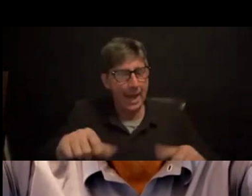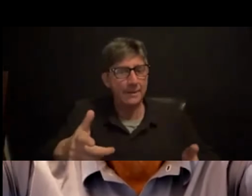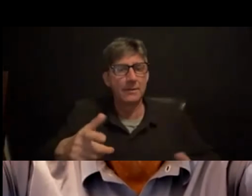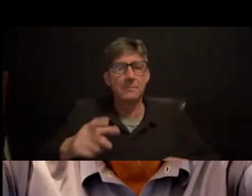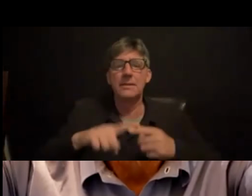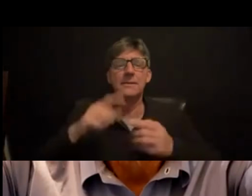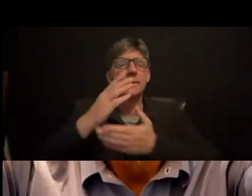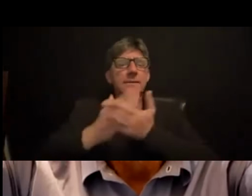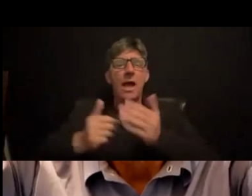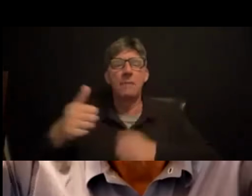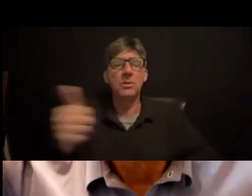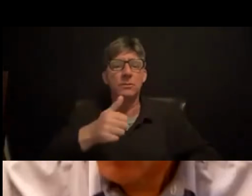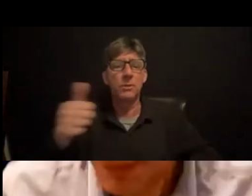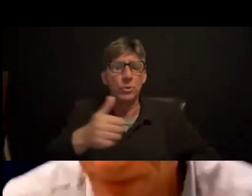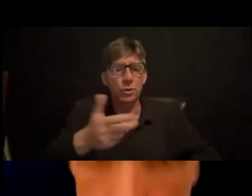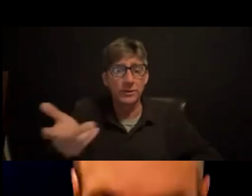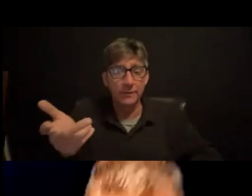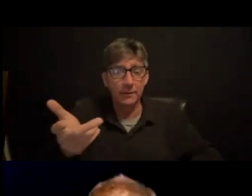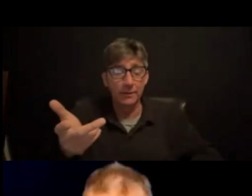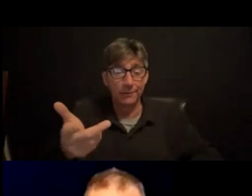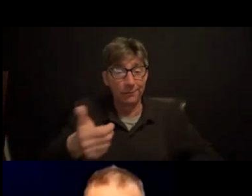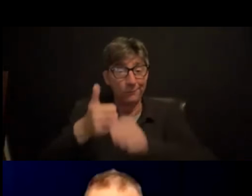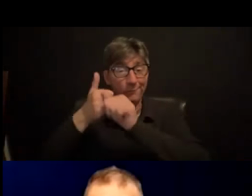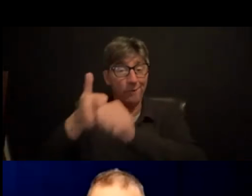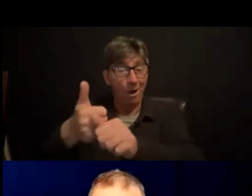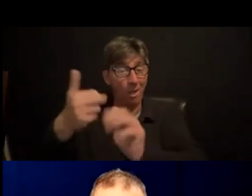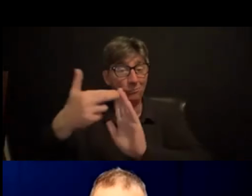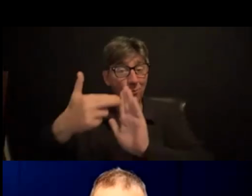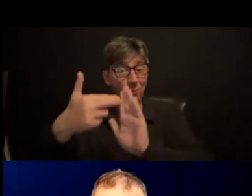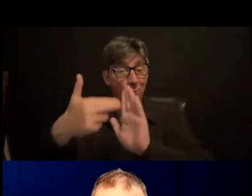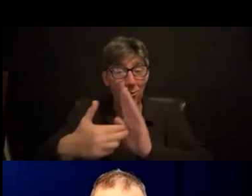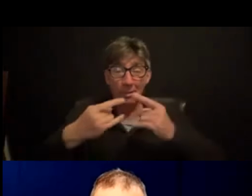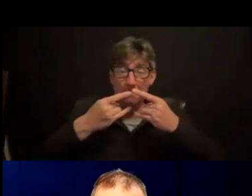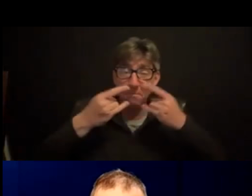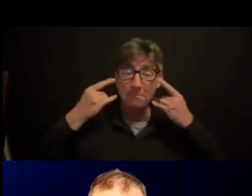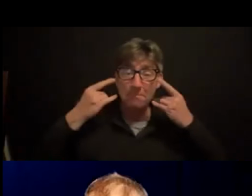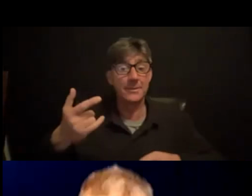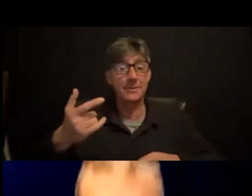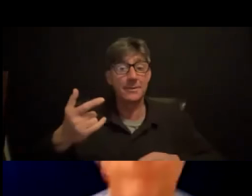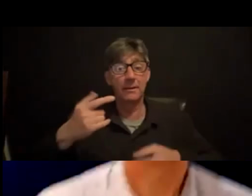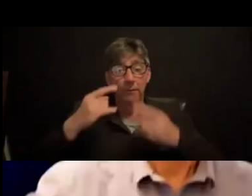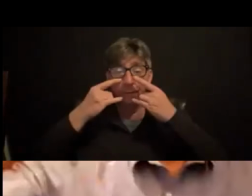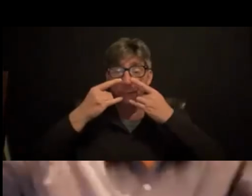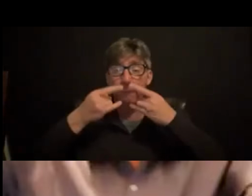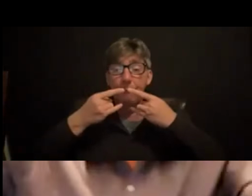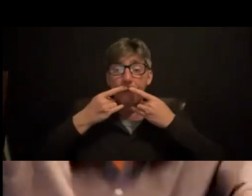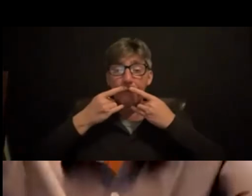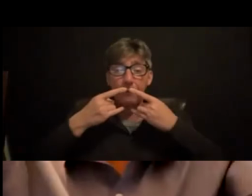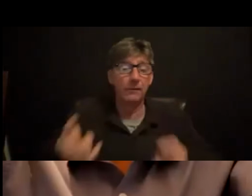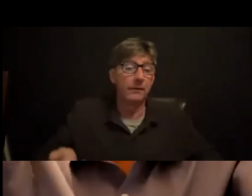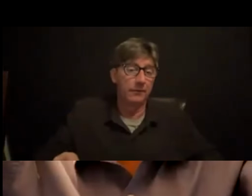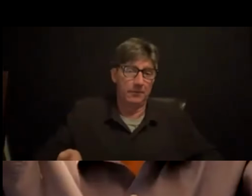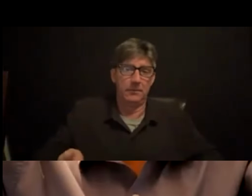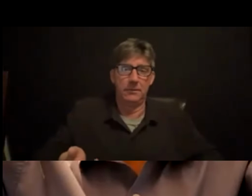are not exactly following the protocols with, their masks below their nose, and a few times even wearing